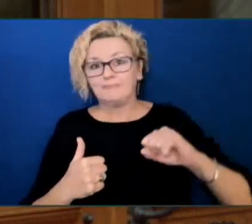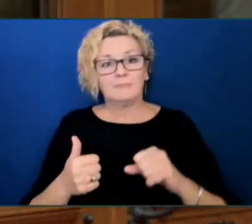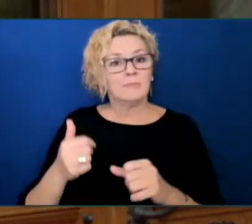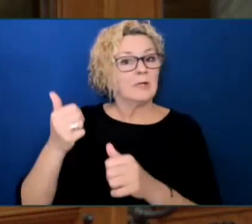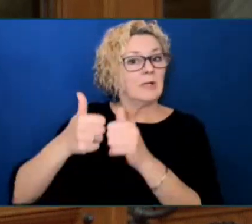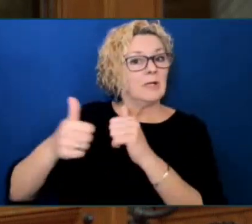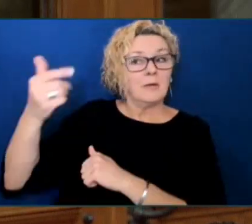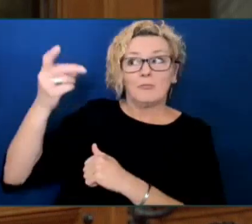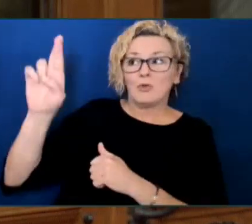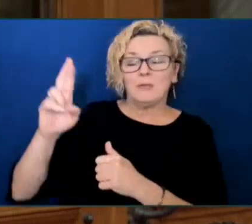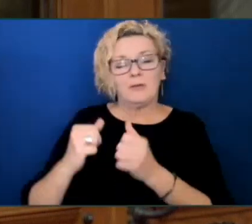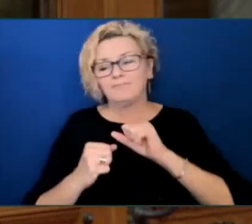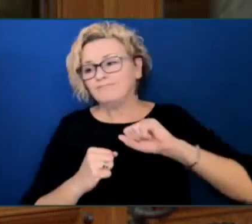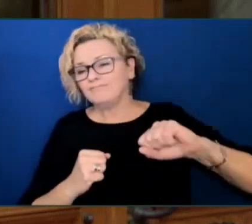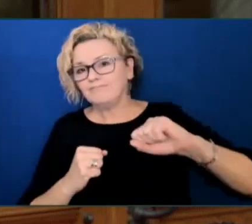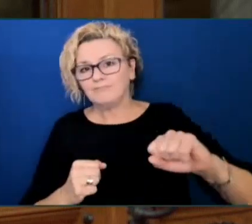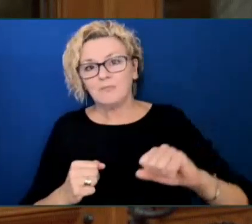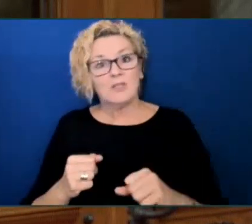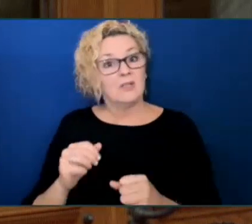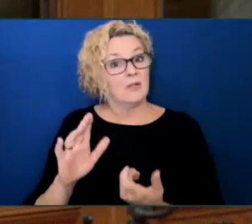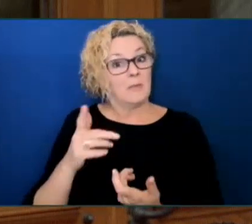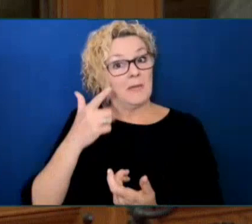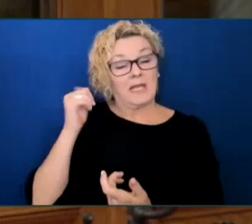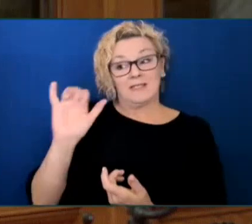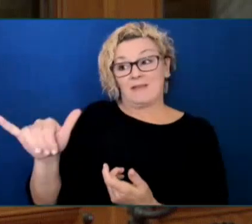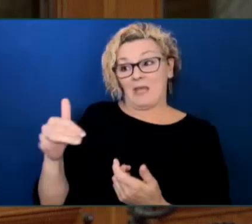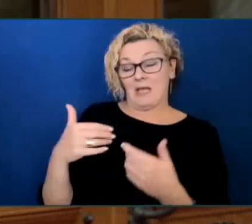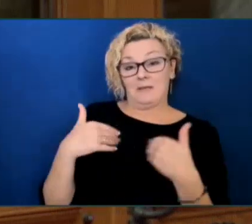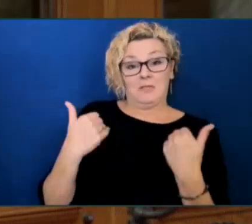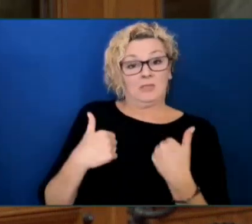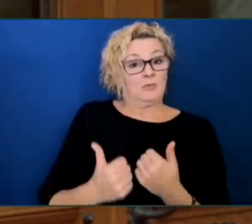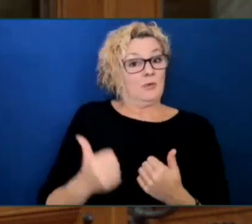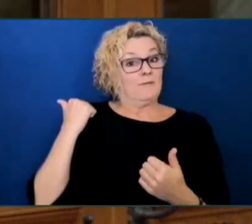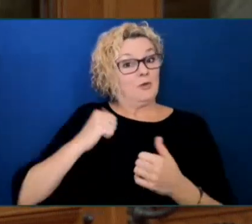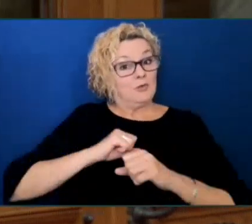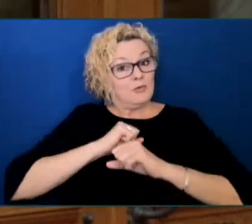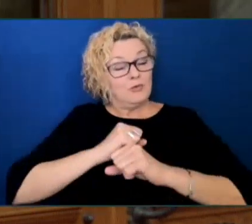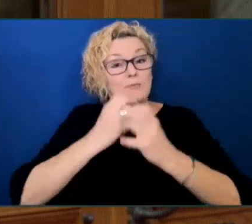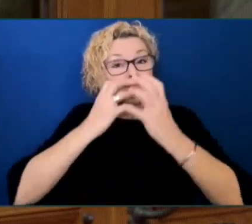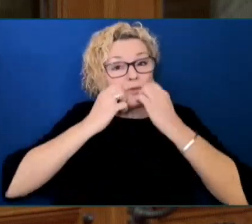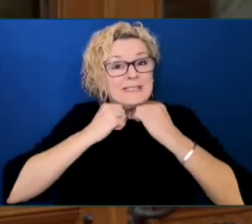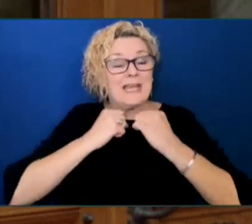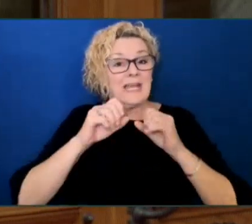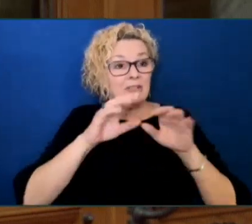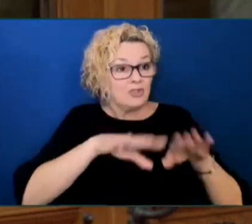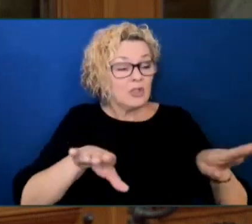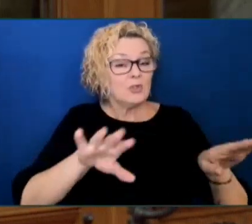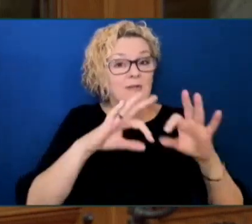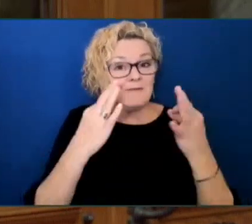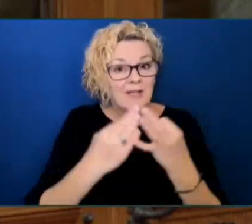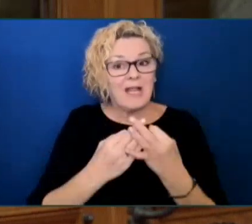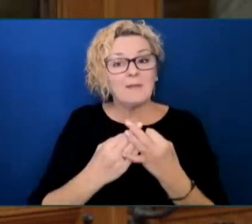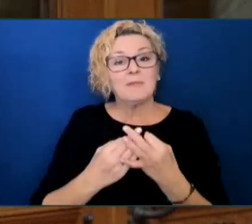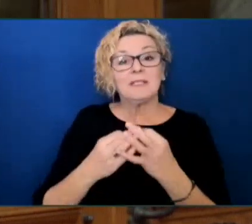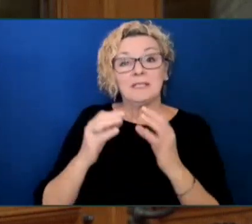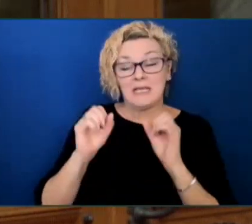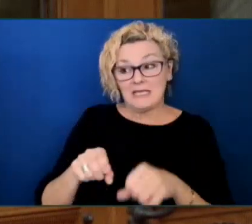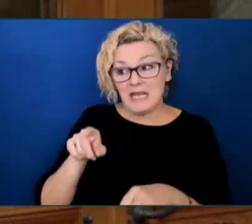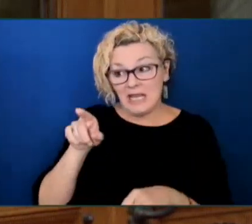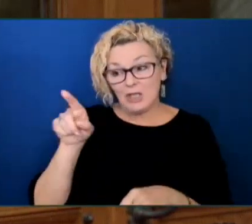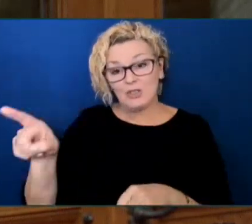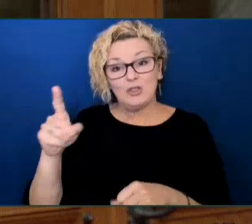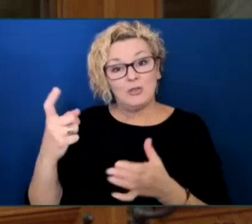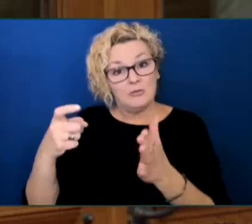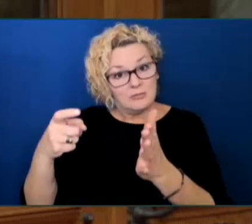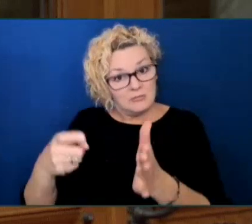of this ministry failing to protect children and families, will he insist that this government takes the long overdue step and commit